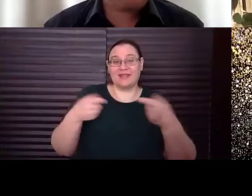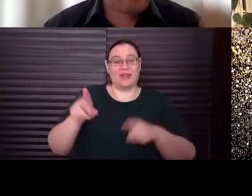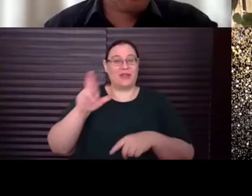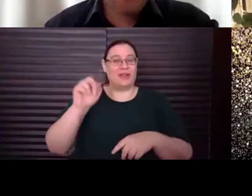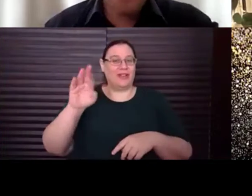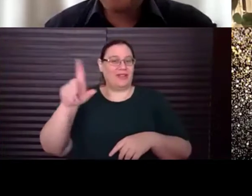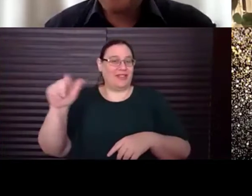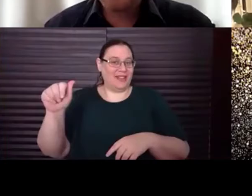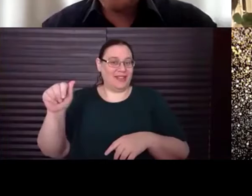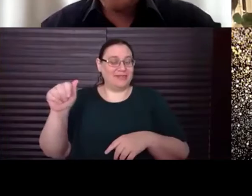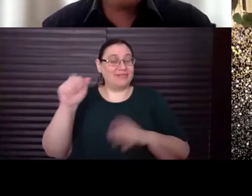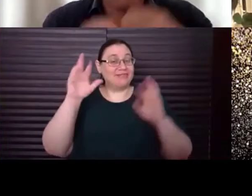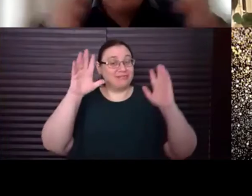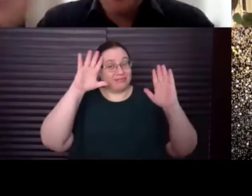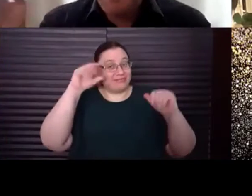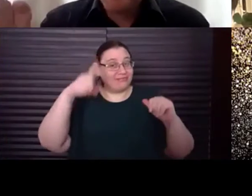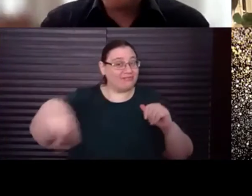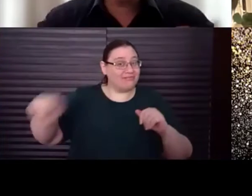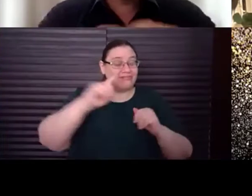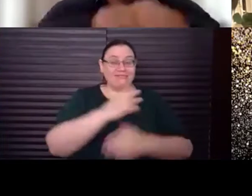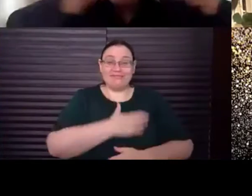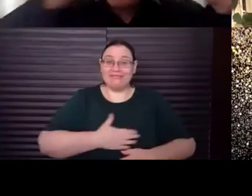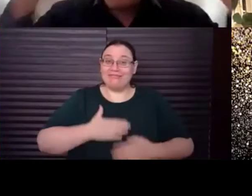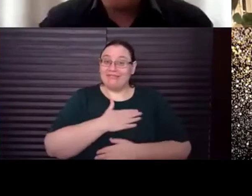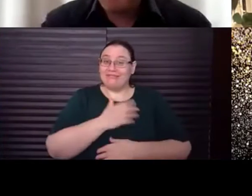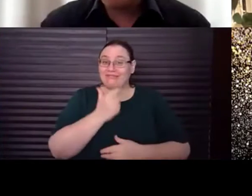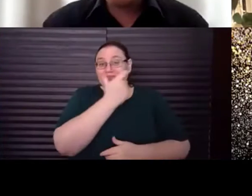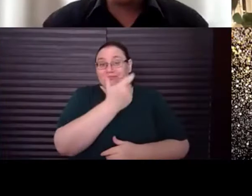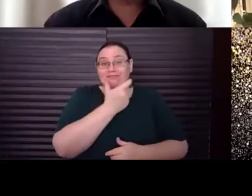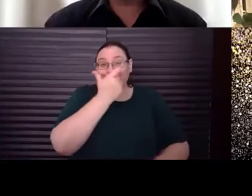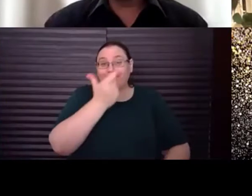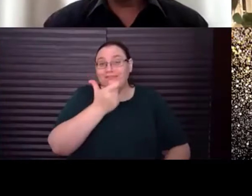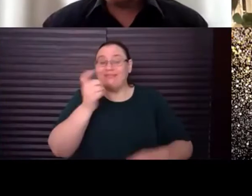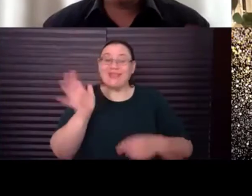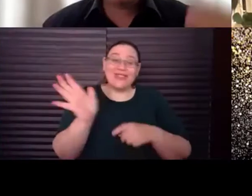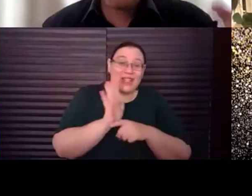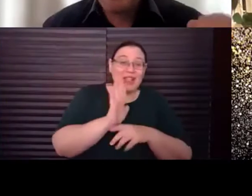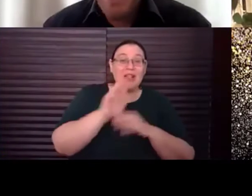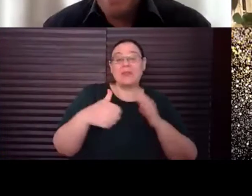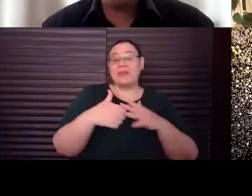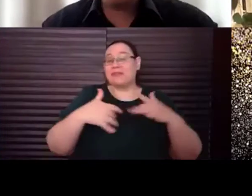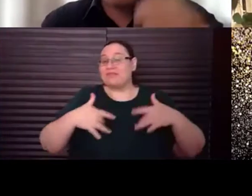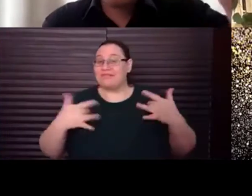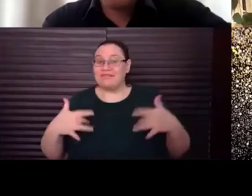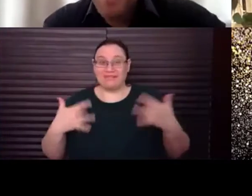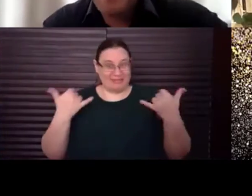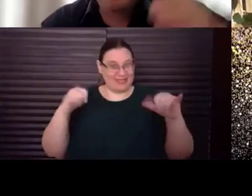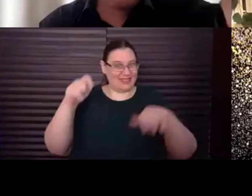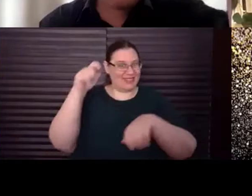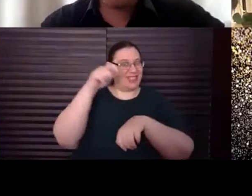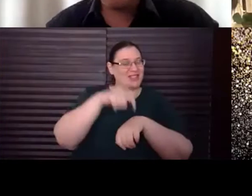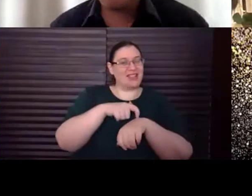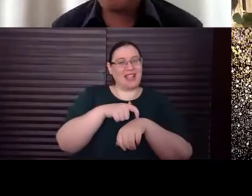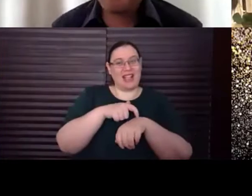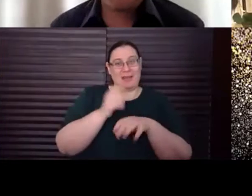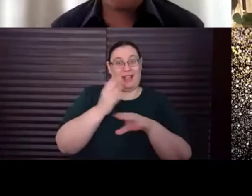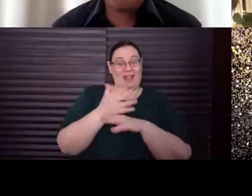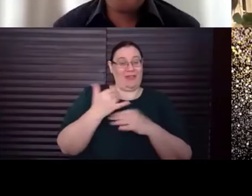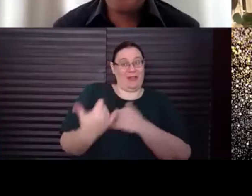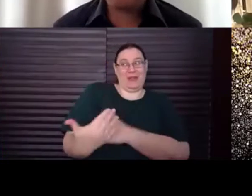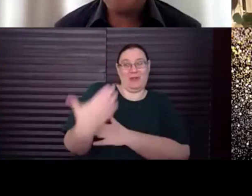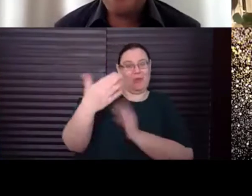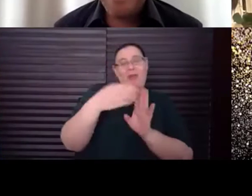Los Angeles. I hope you guys have been enjoying all the films, all the programs, and there's still time beyond this block to see some of the other